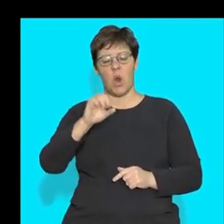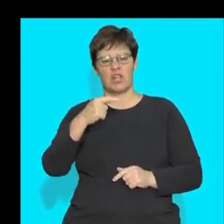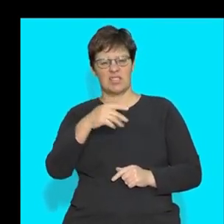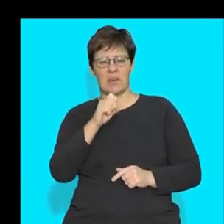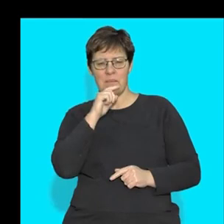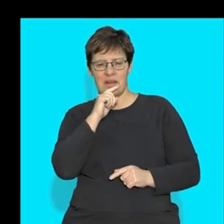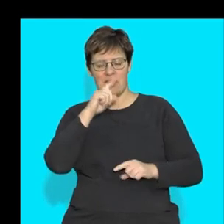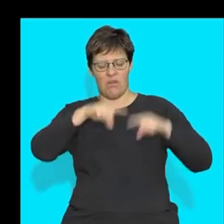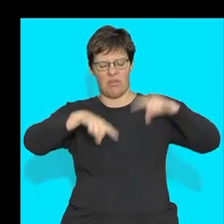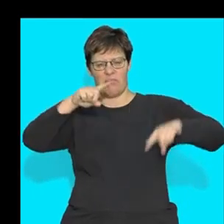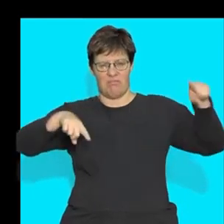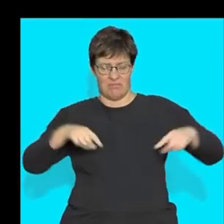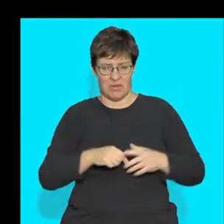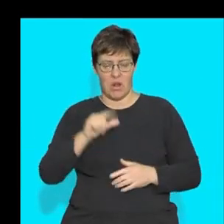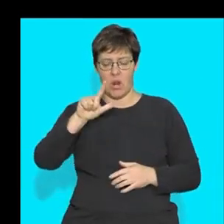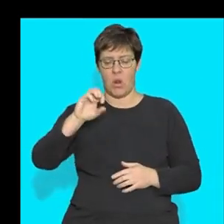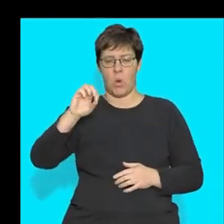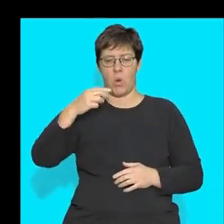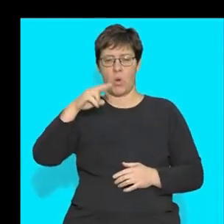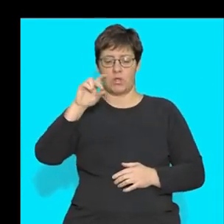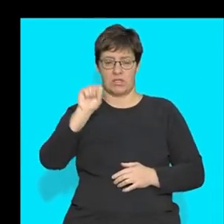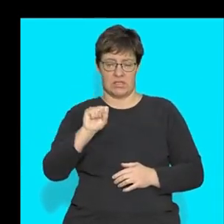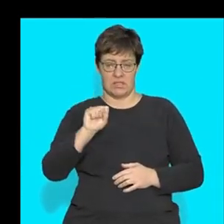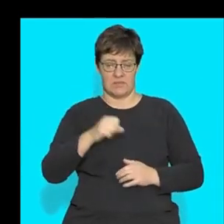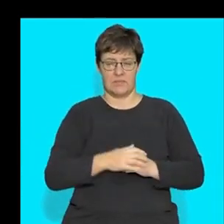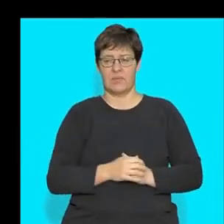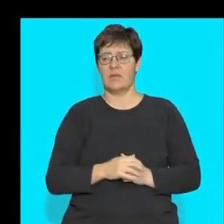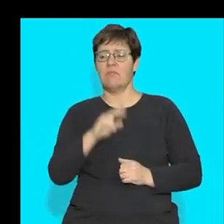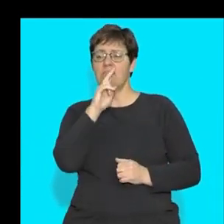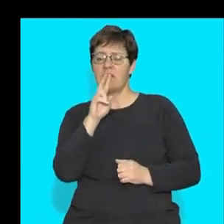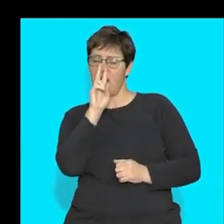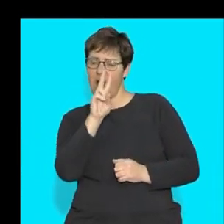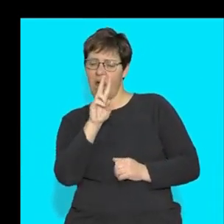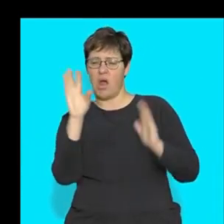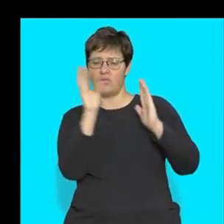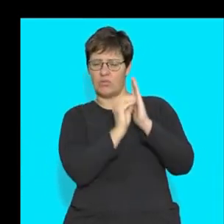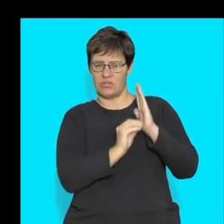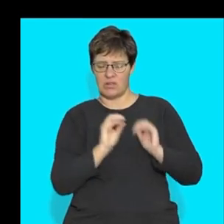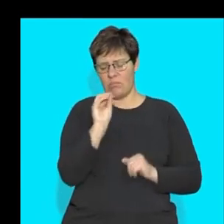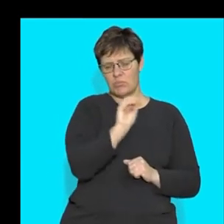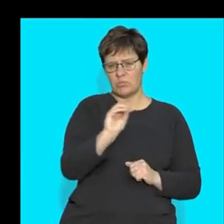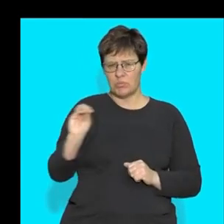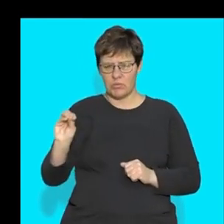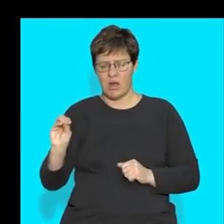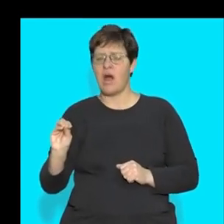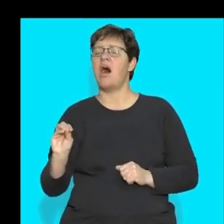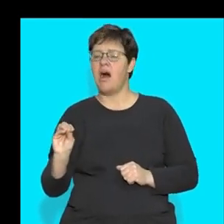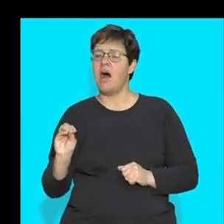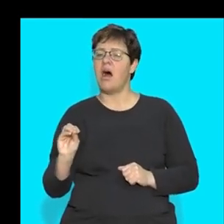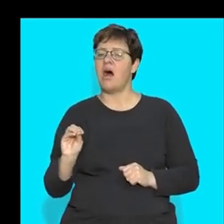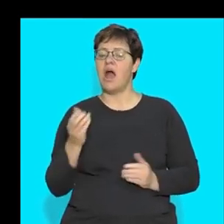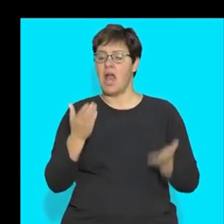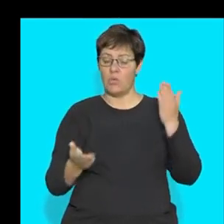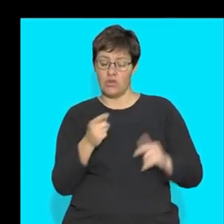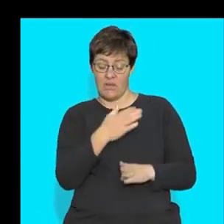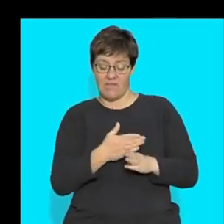So hence I wrote logs here. Then we're going to look at our notation as to how do we write down an equation of a